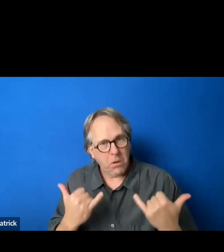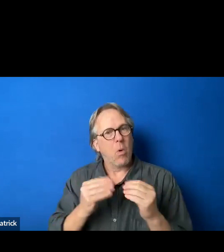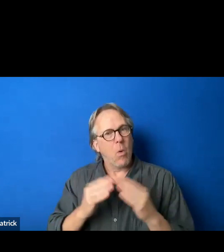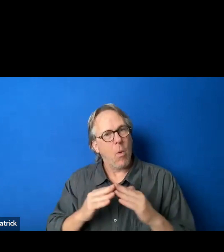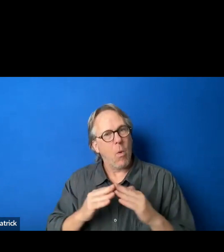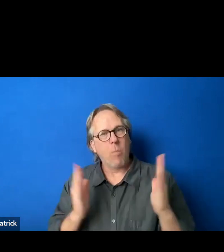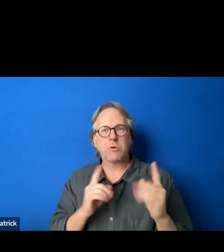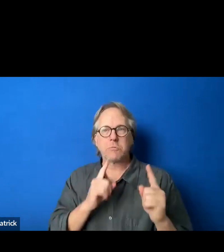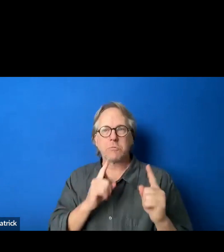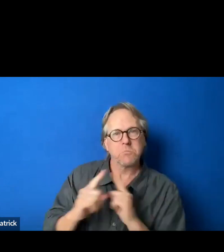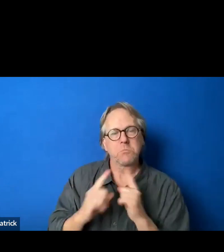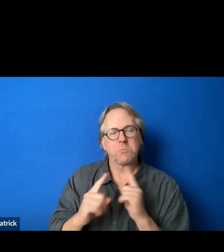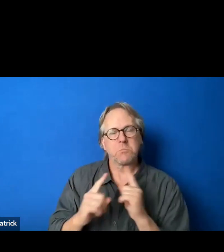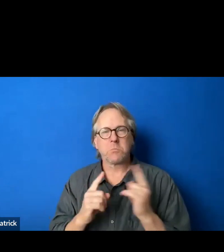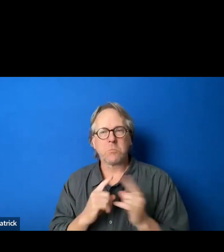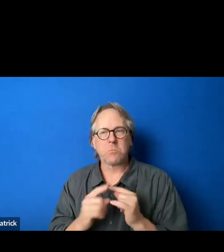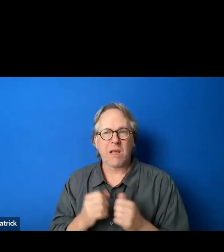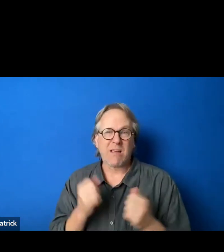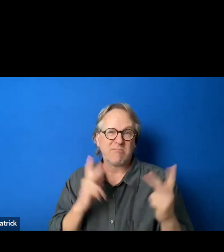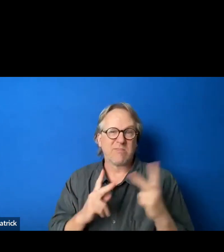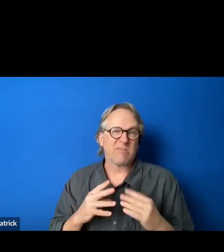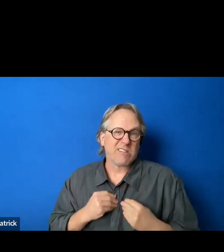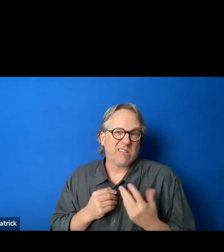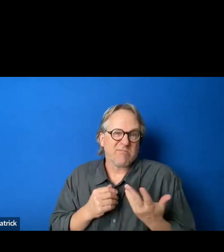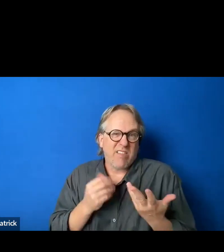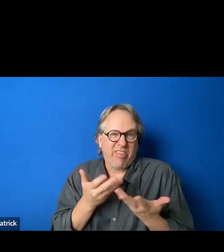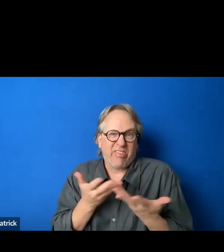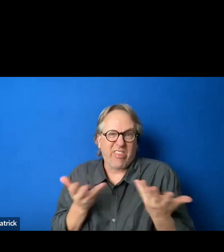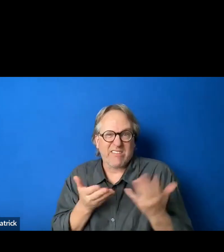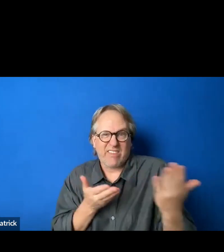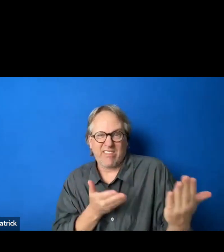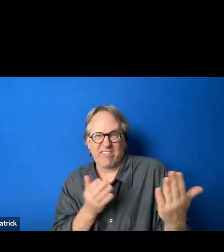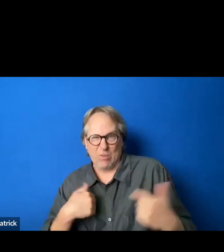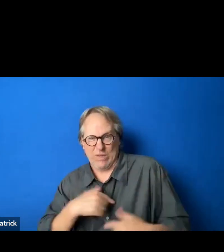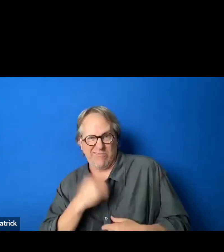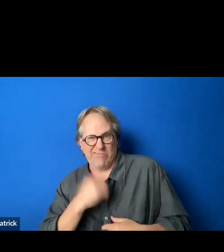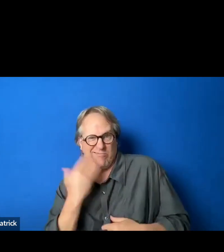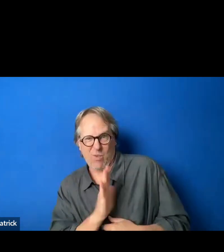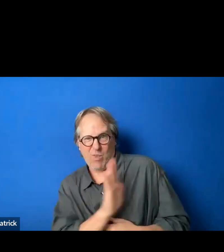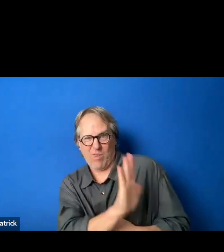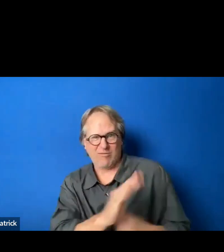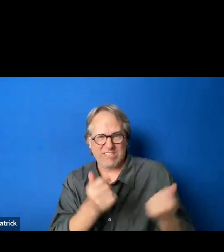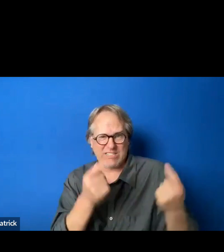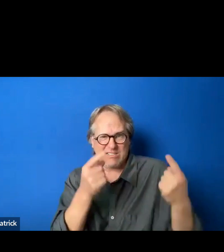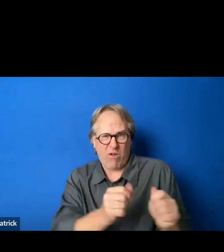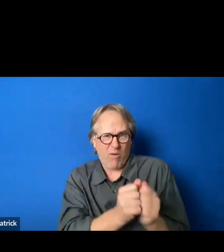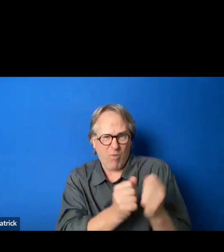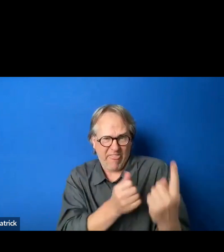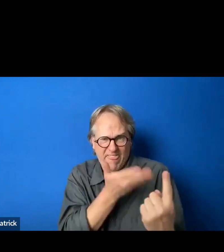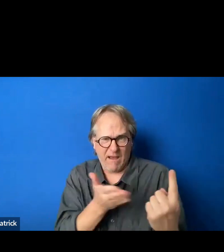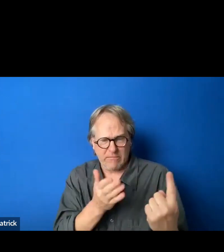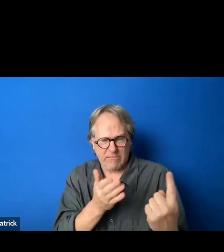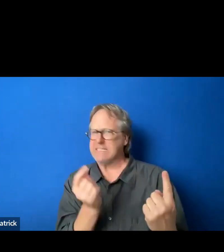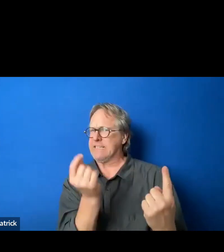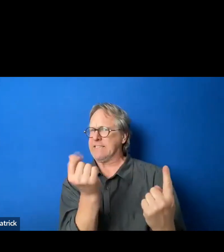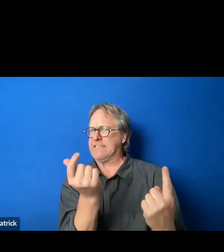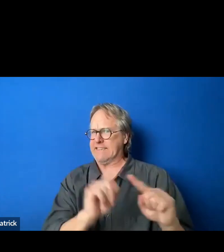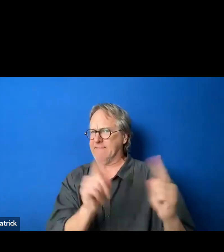that they don't know about. But I think sometimes when we run into